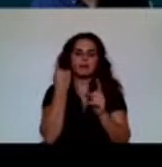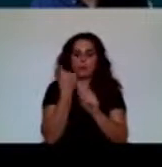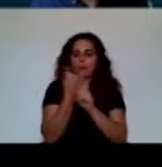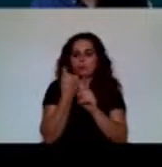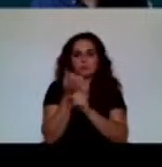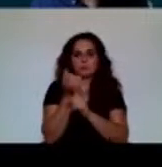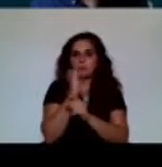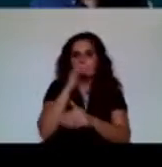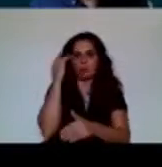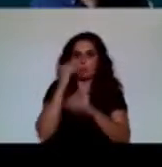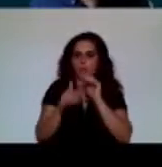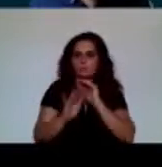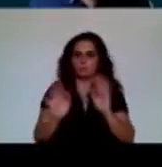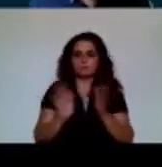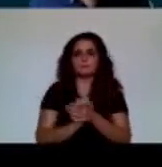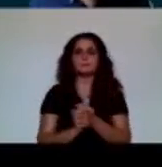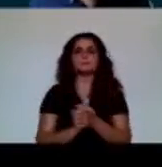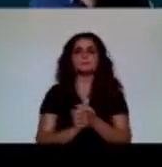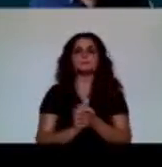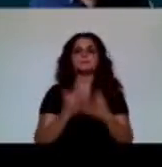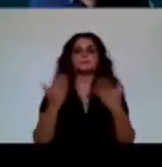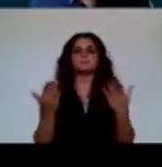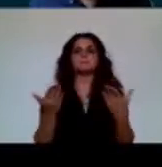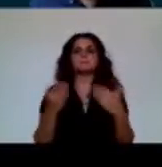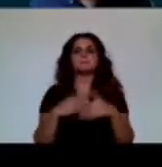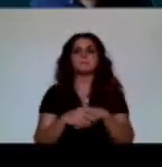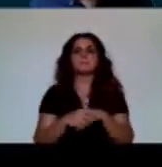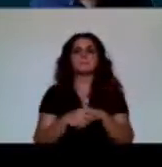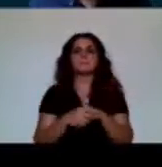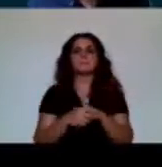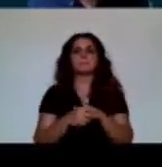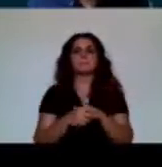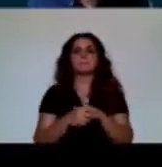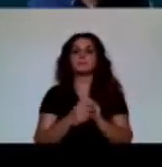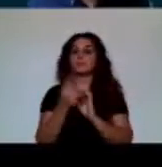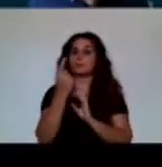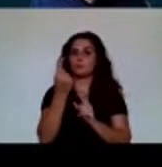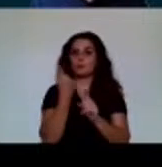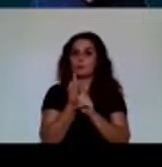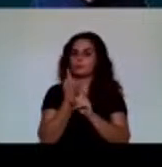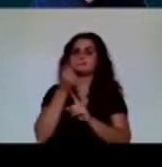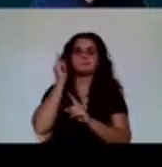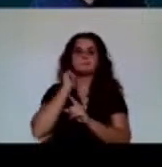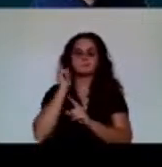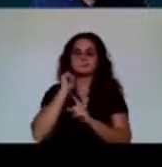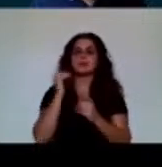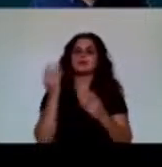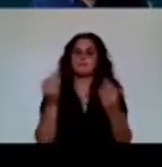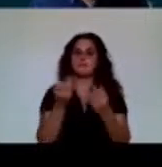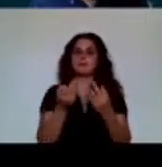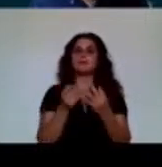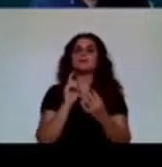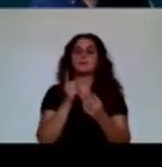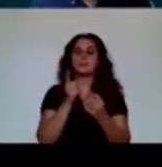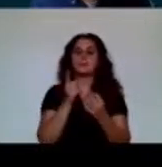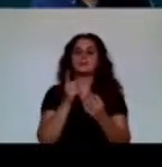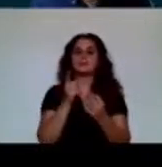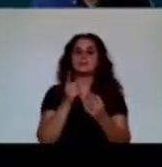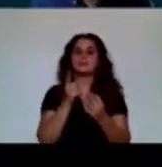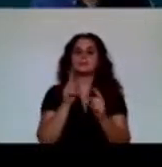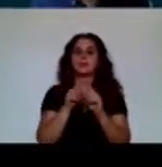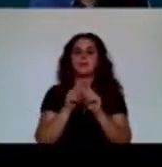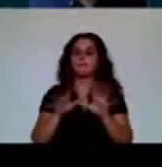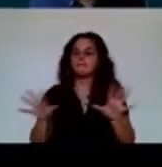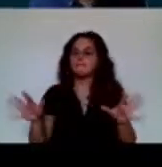actually work. And so one very important thing is to